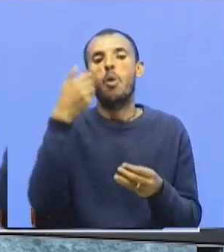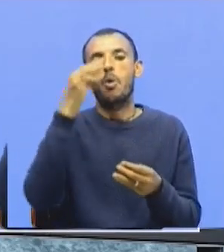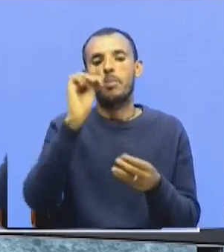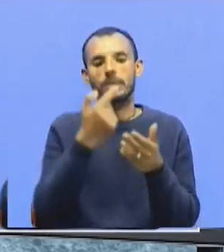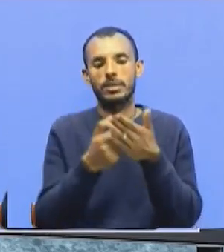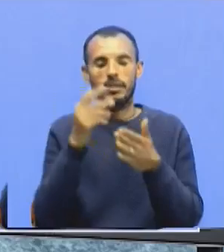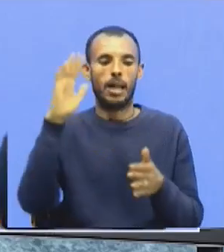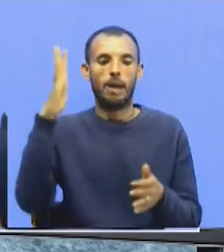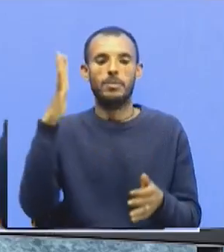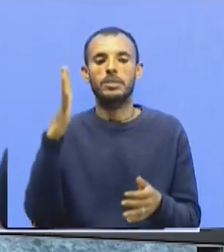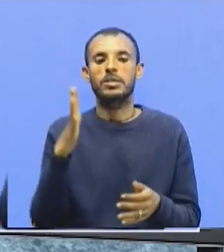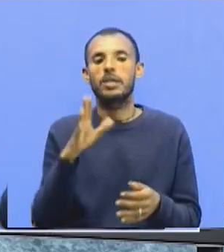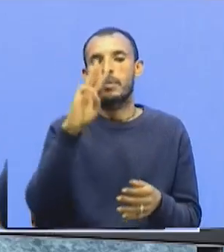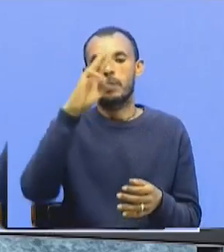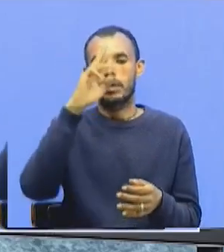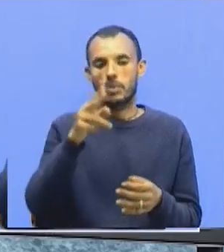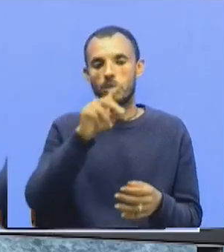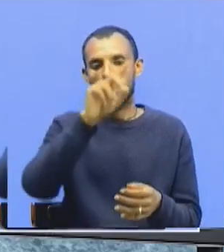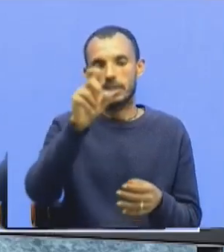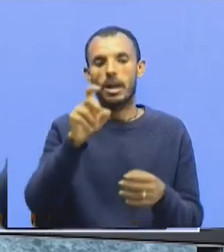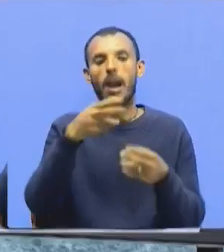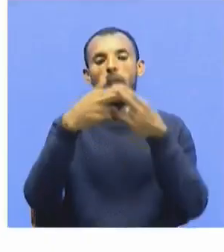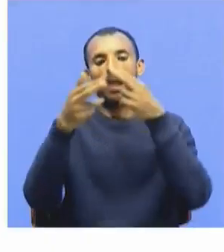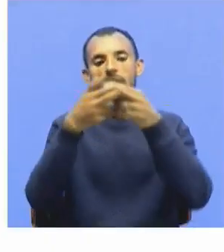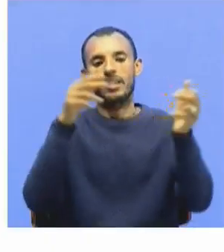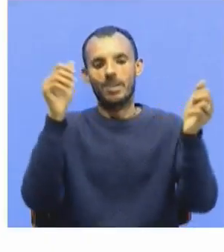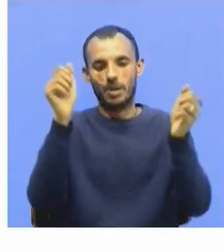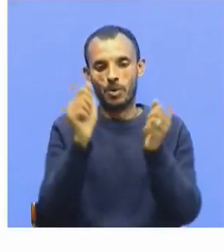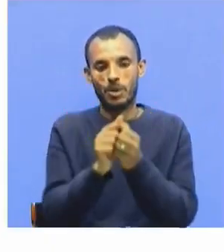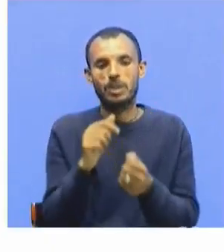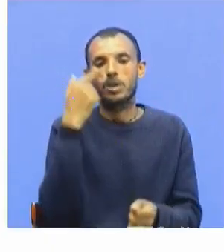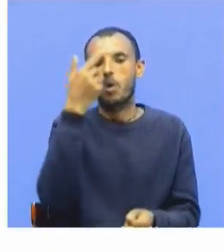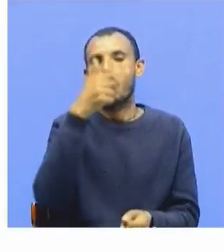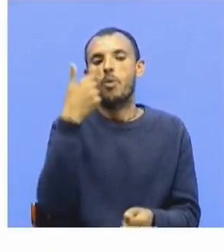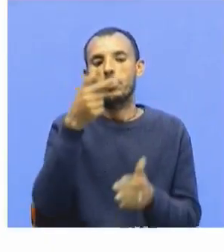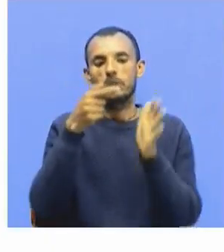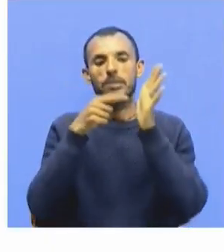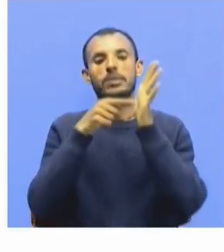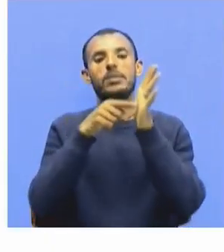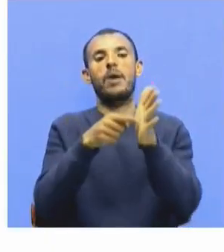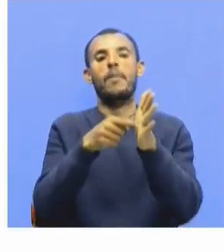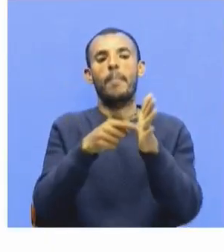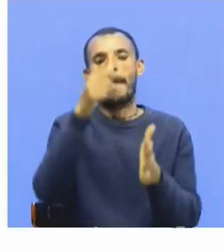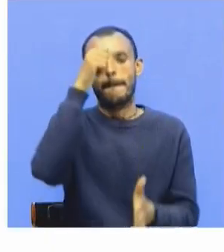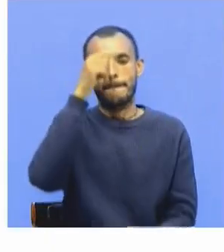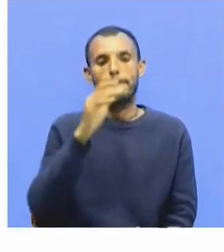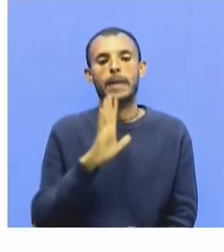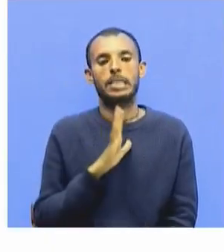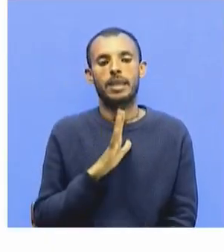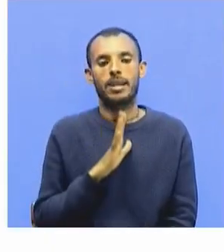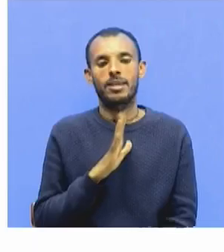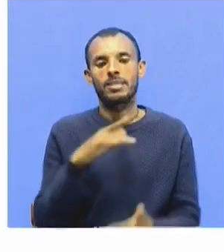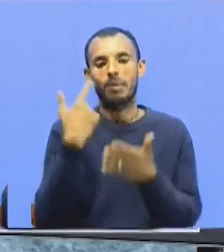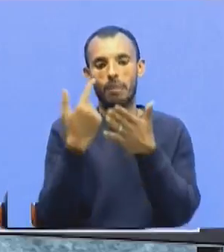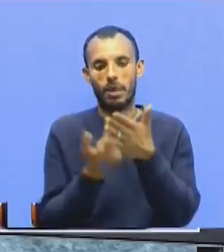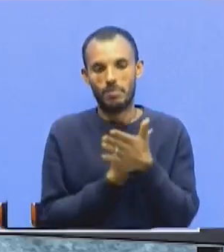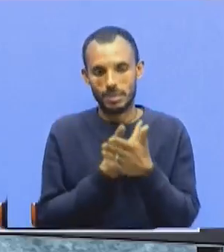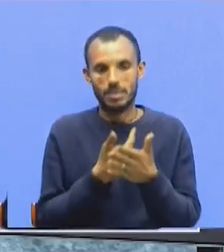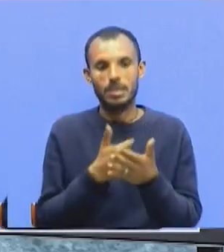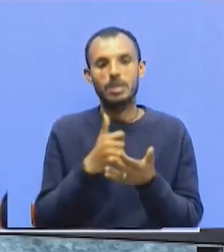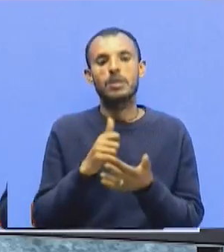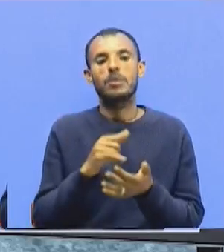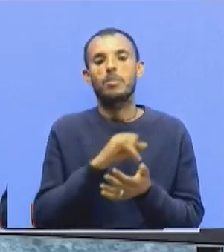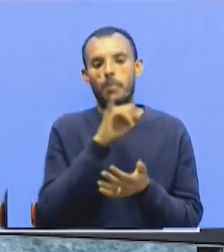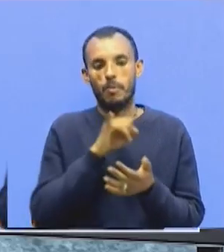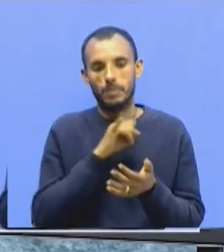of WH question, which is related with who, which is show the person. Sometimes possession, sometimes